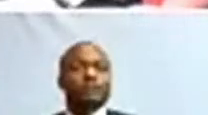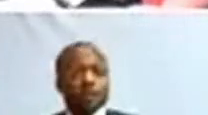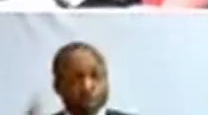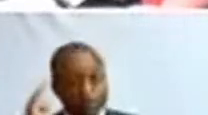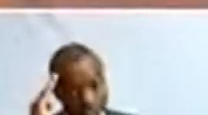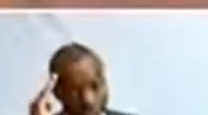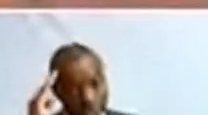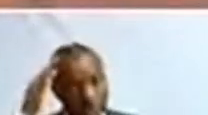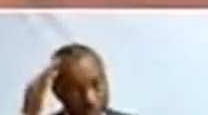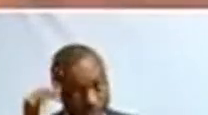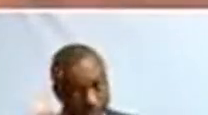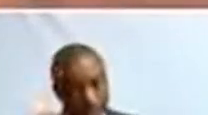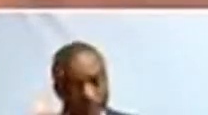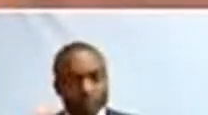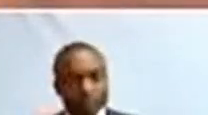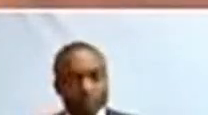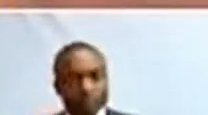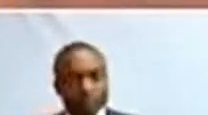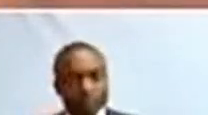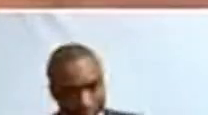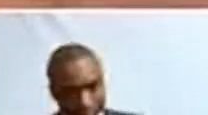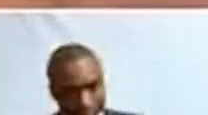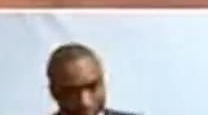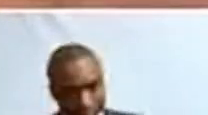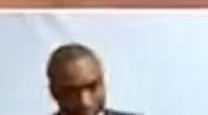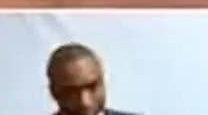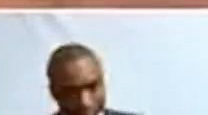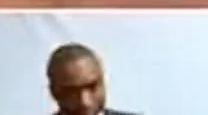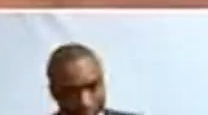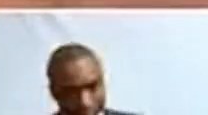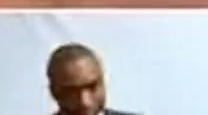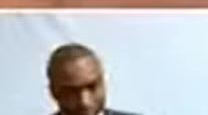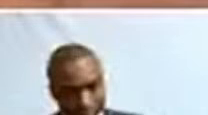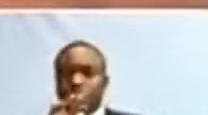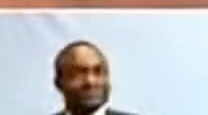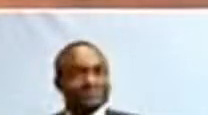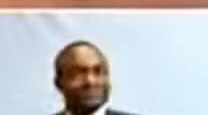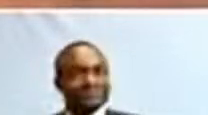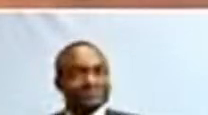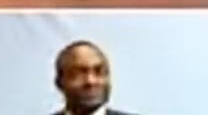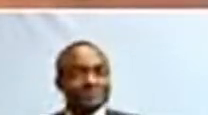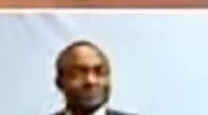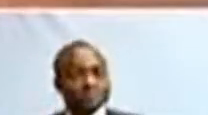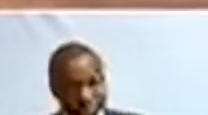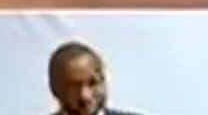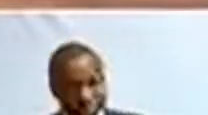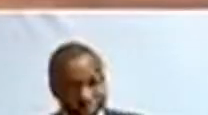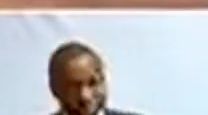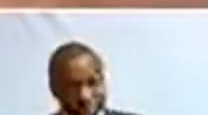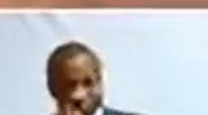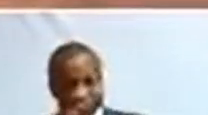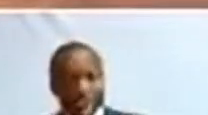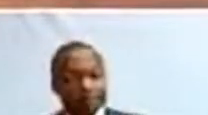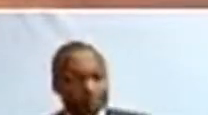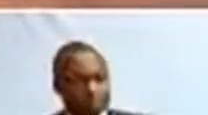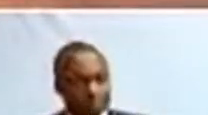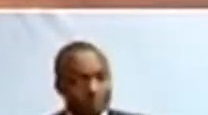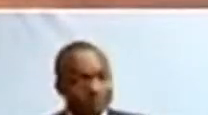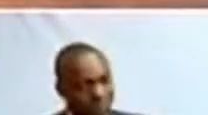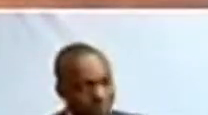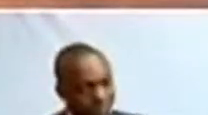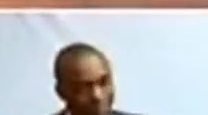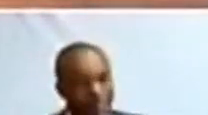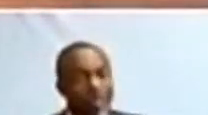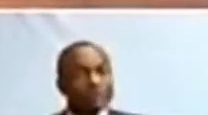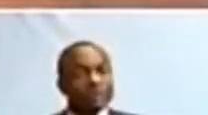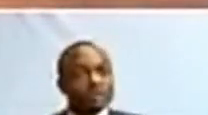establish the reason why they did this. This should not be by mistake now. When you look at the first voucher, when you are trying to interrogate them